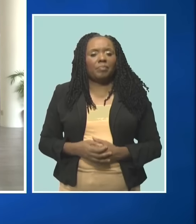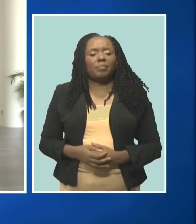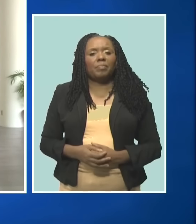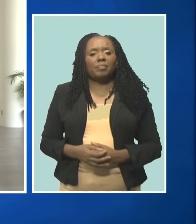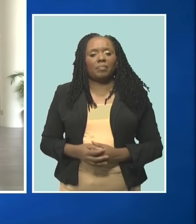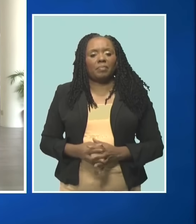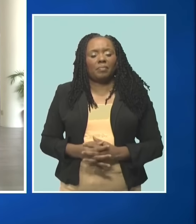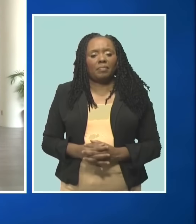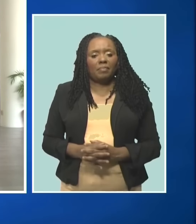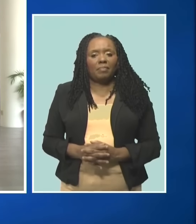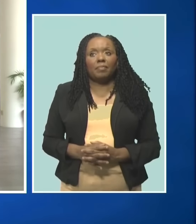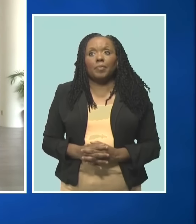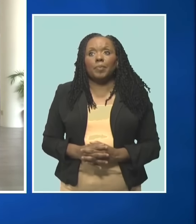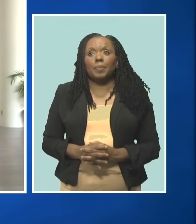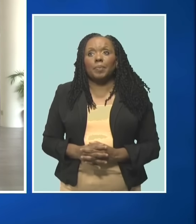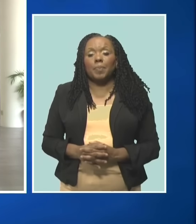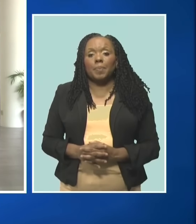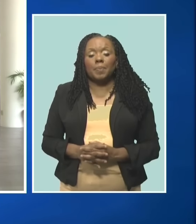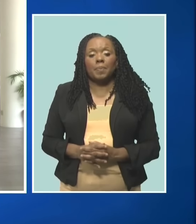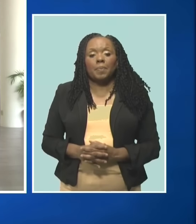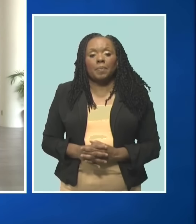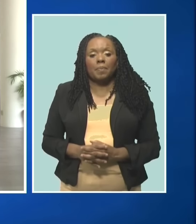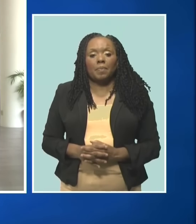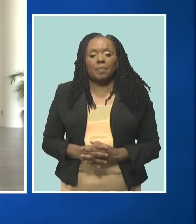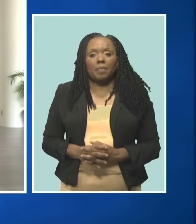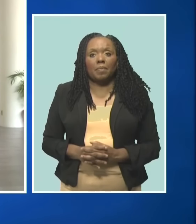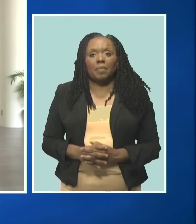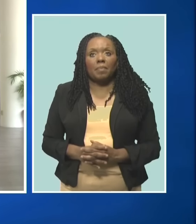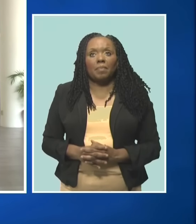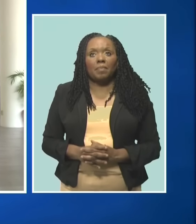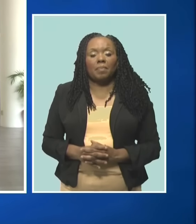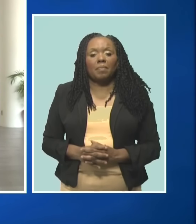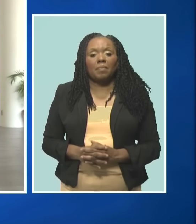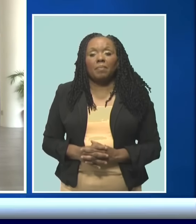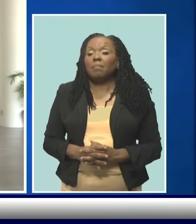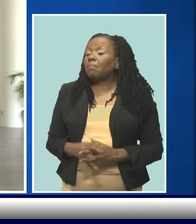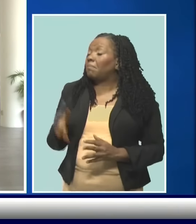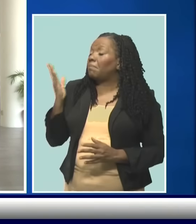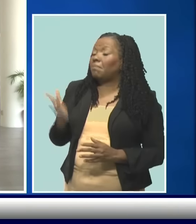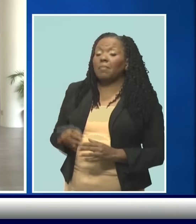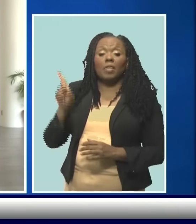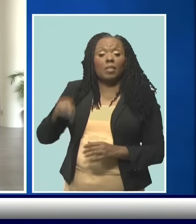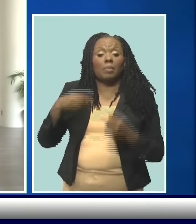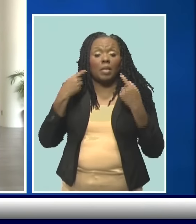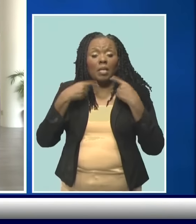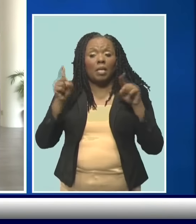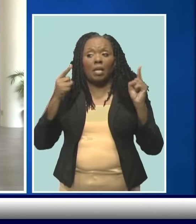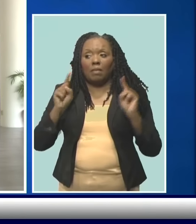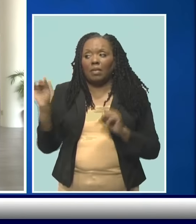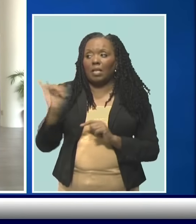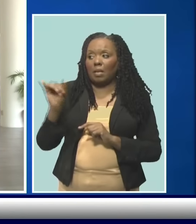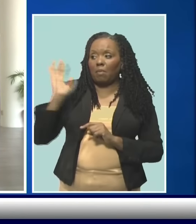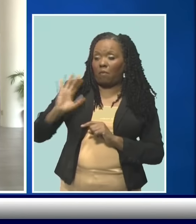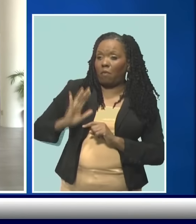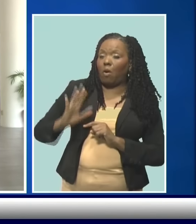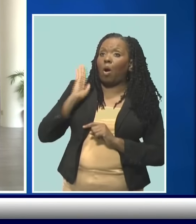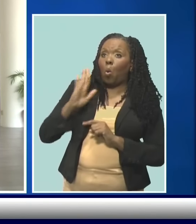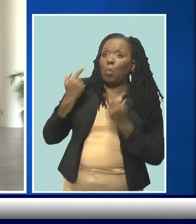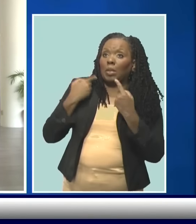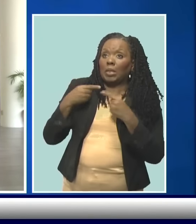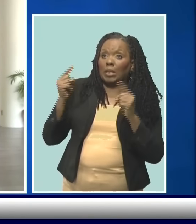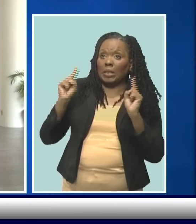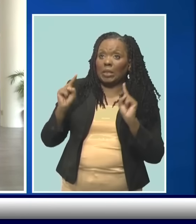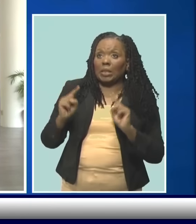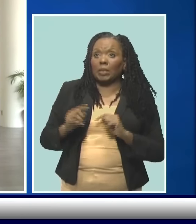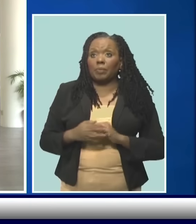that it should be a success as it was before. I don't anticipate that many